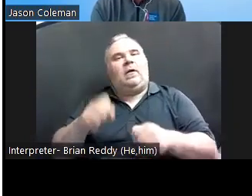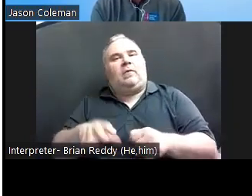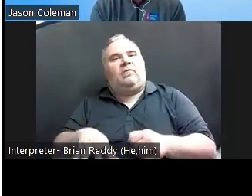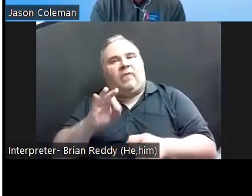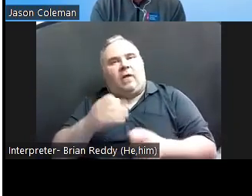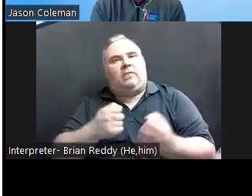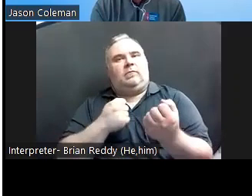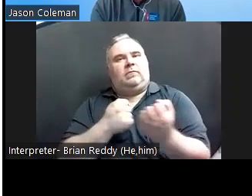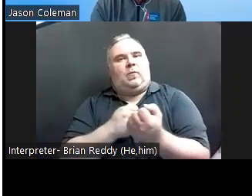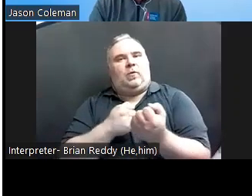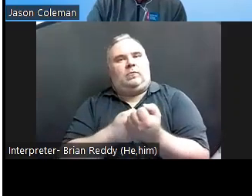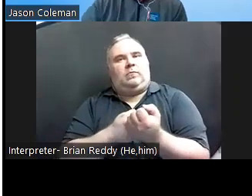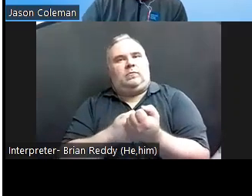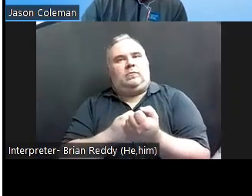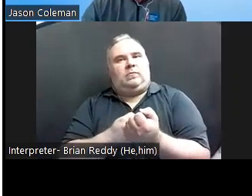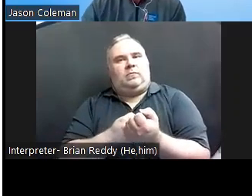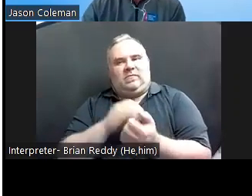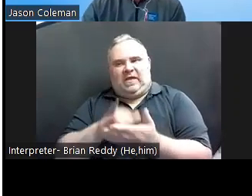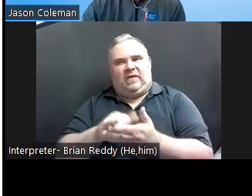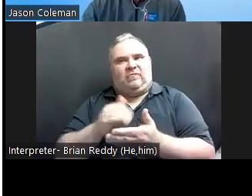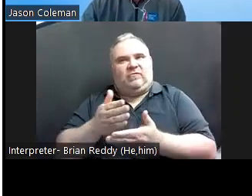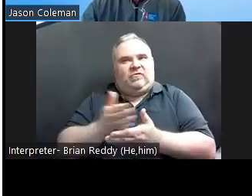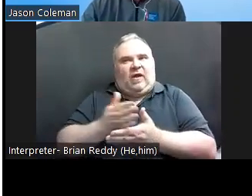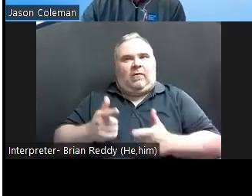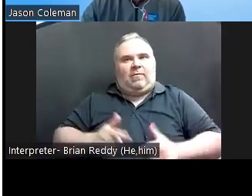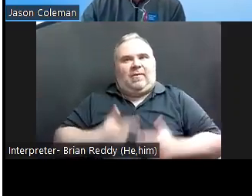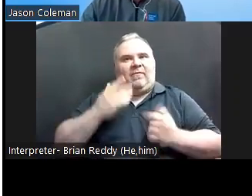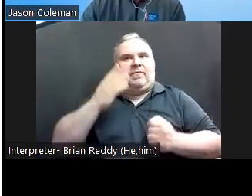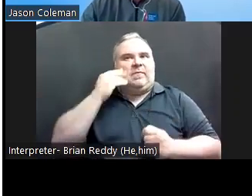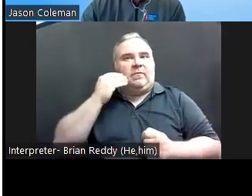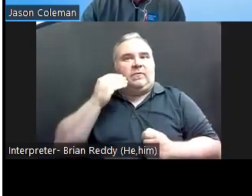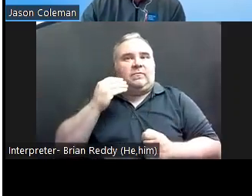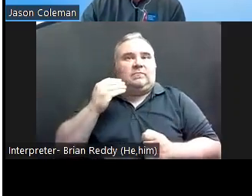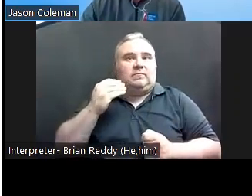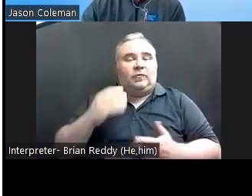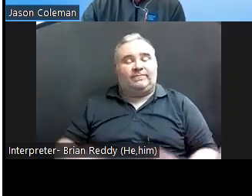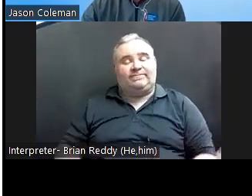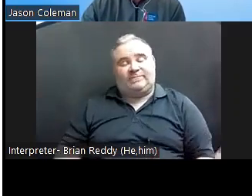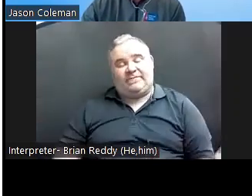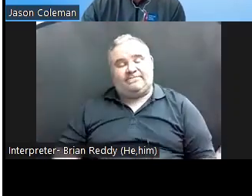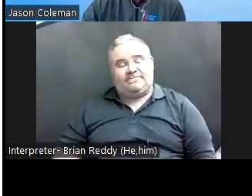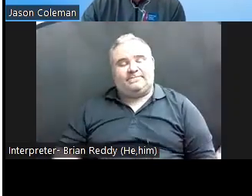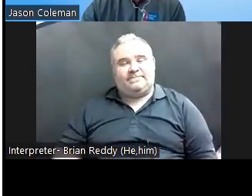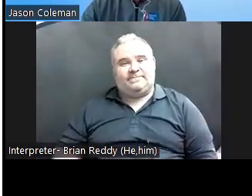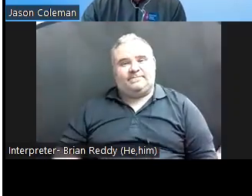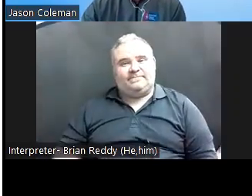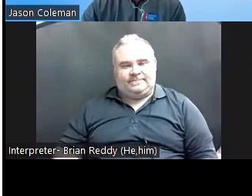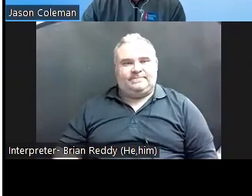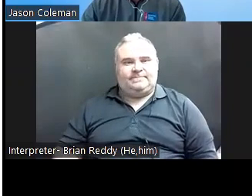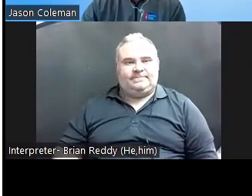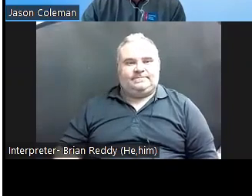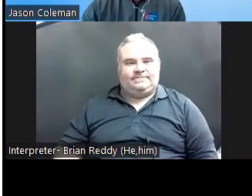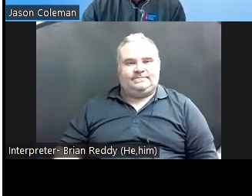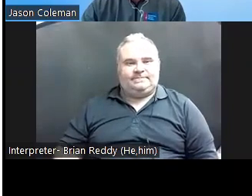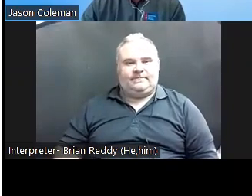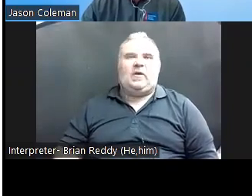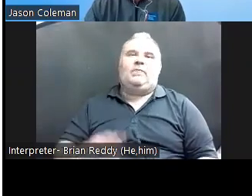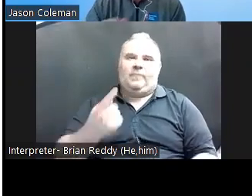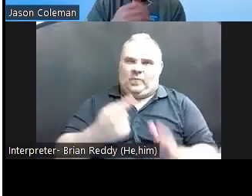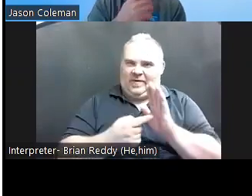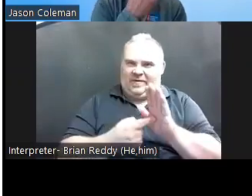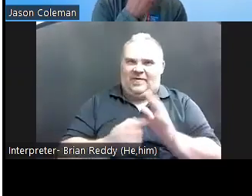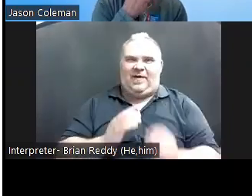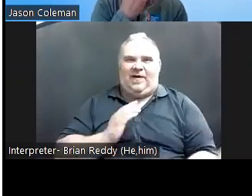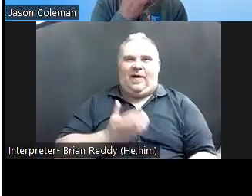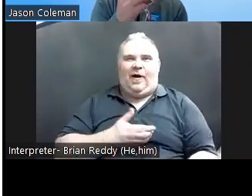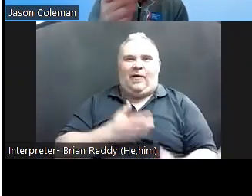support in that shared life experience in their days to come. This is an example of our resource